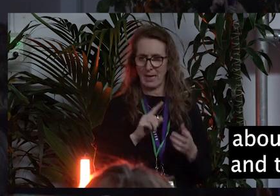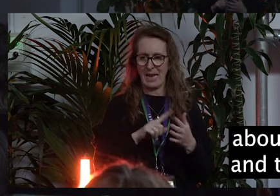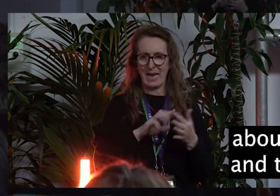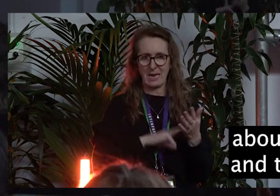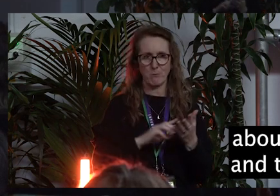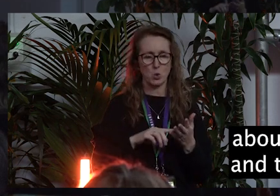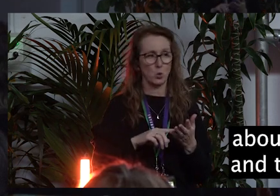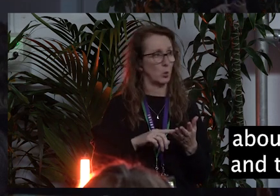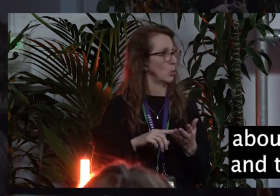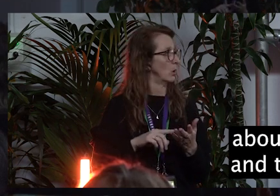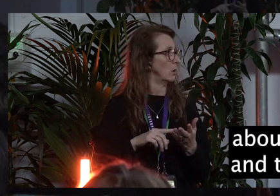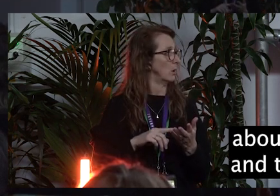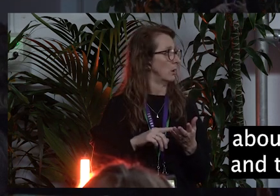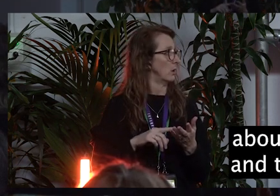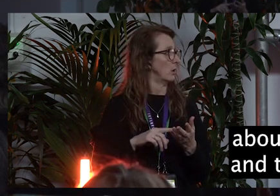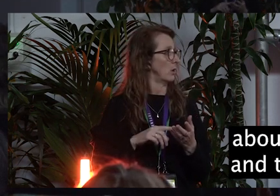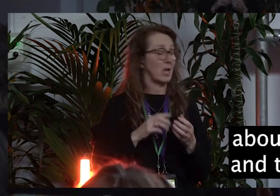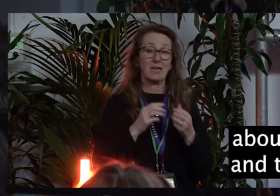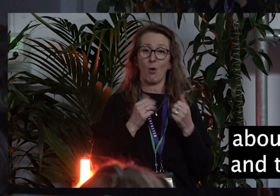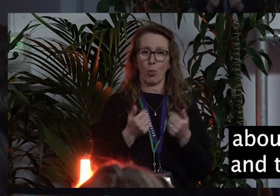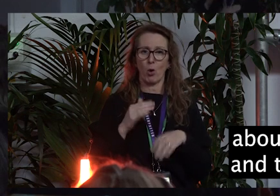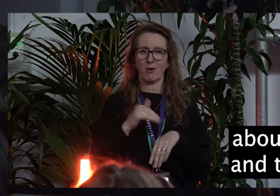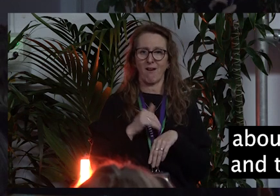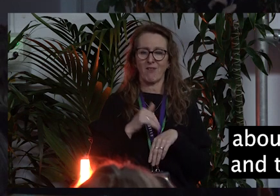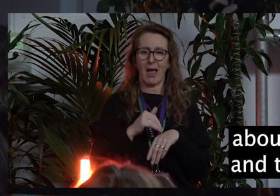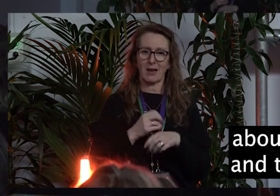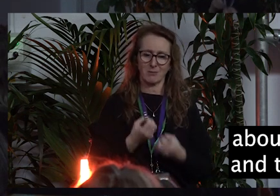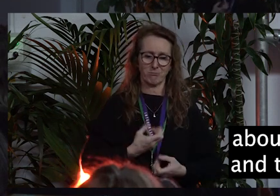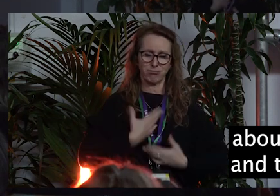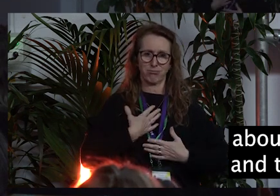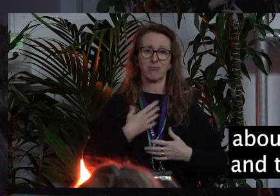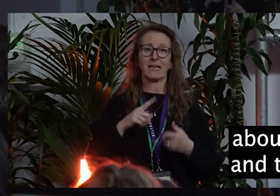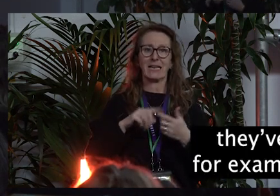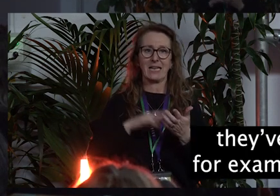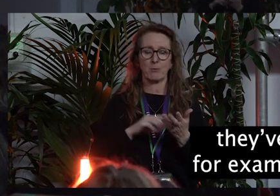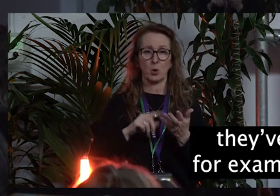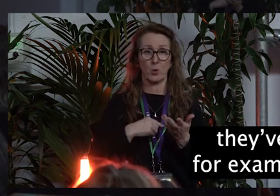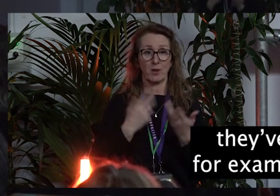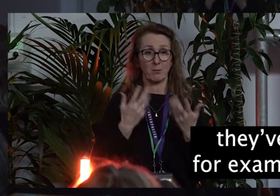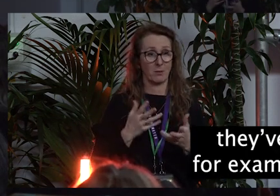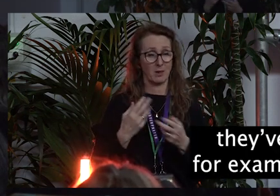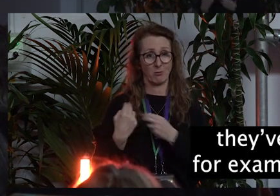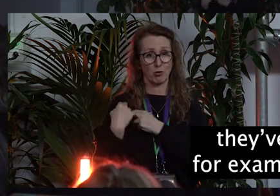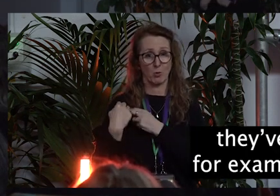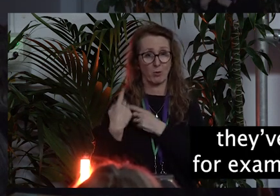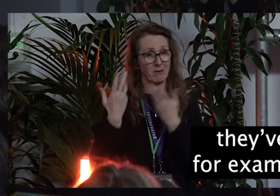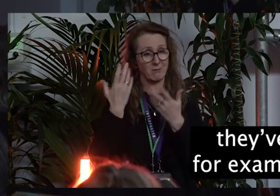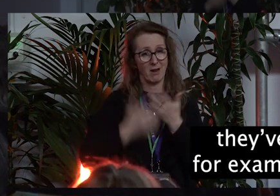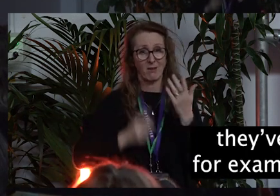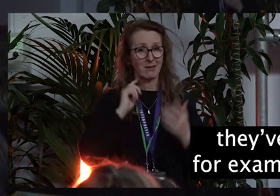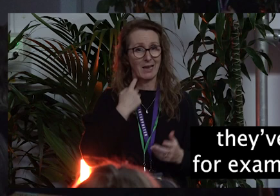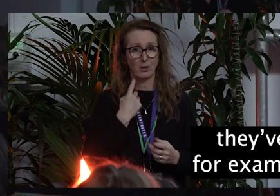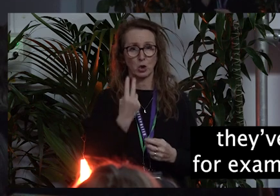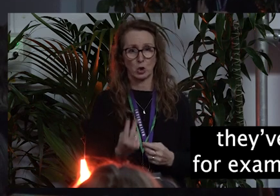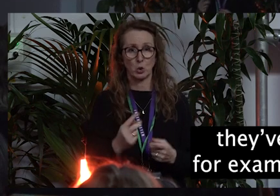about all of the effects, good effects of emu. And they also responsibly took emu. They never killed two emus at a time, for